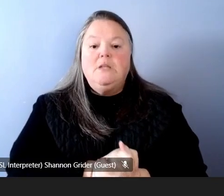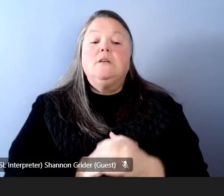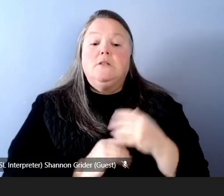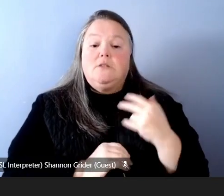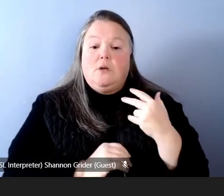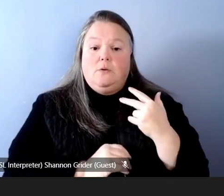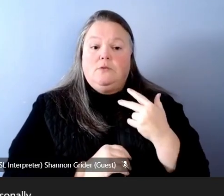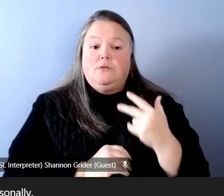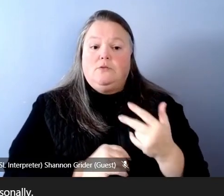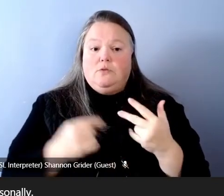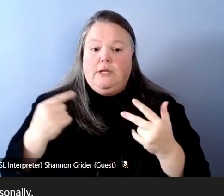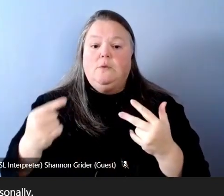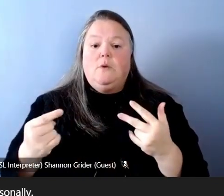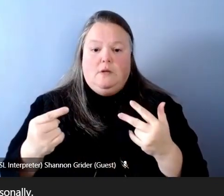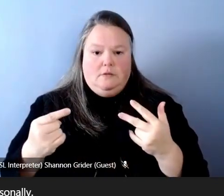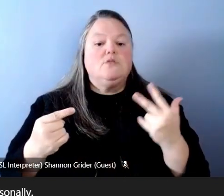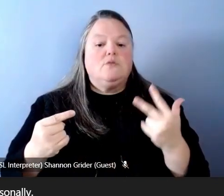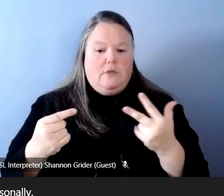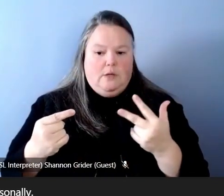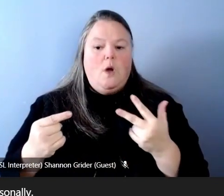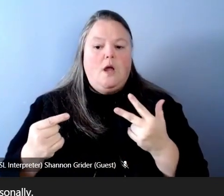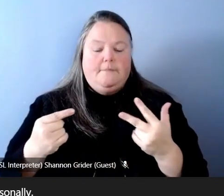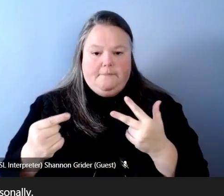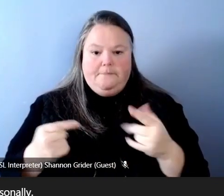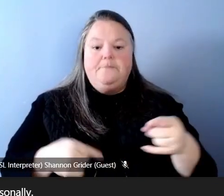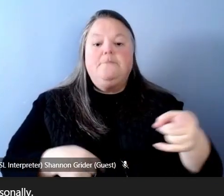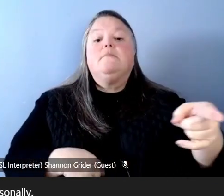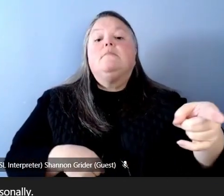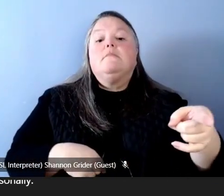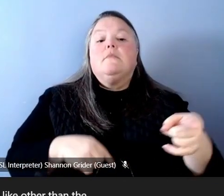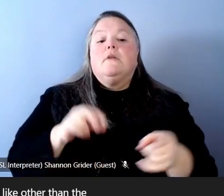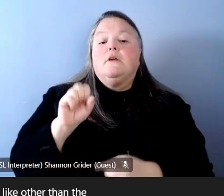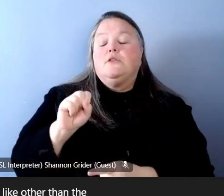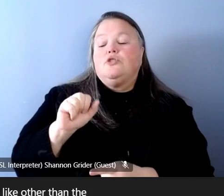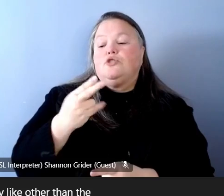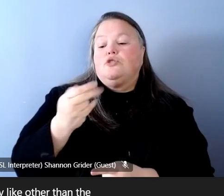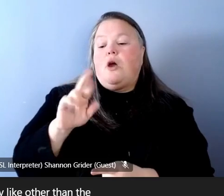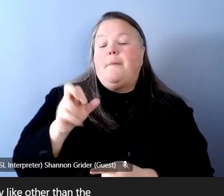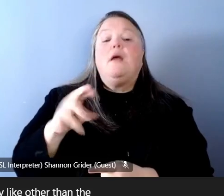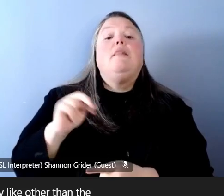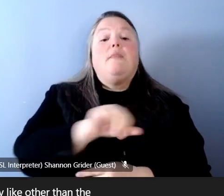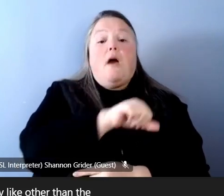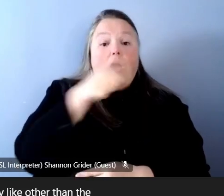Yeah, the other information was really, like, other than the narrative, it was really, really great.